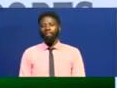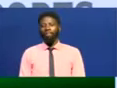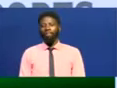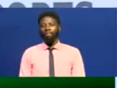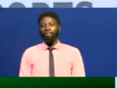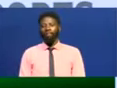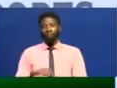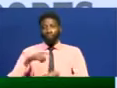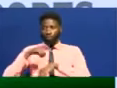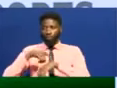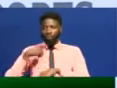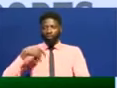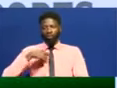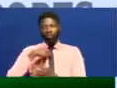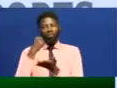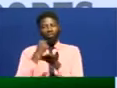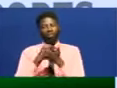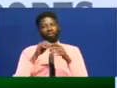we came to office,